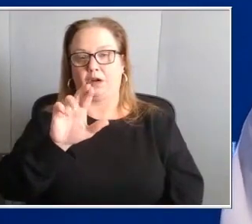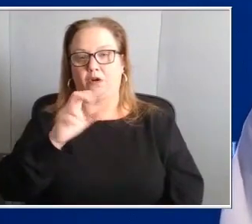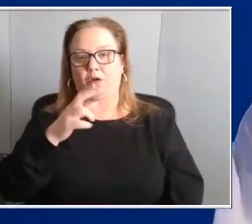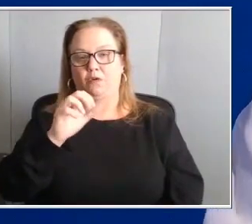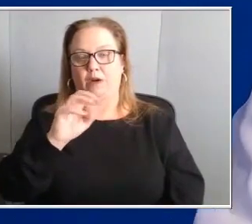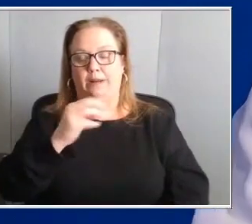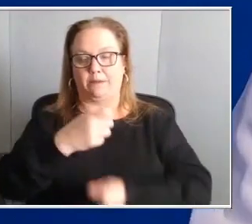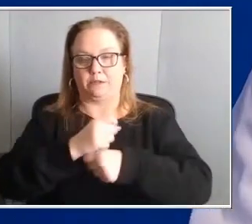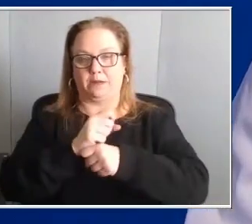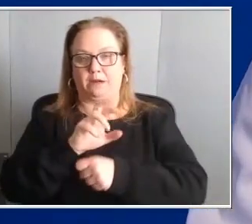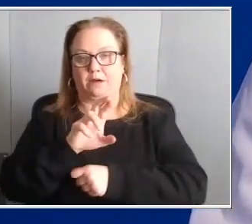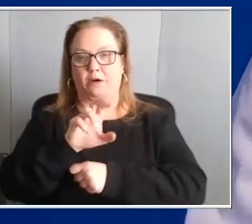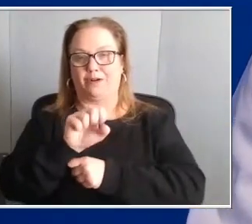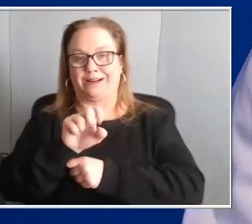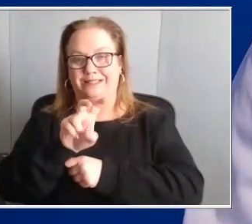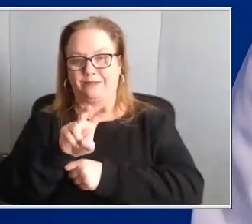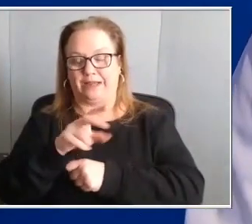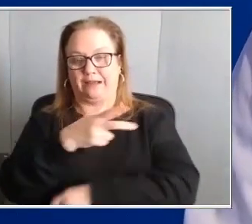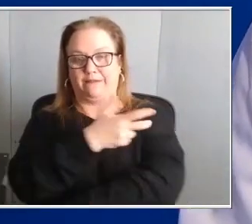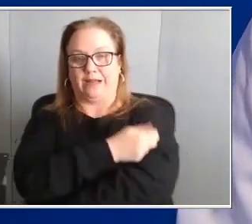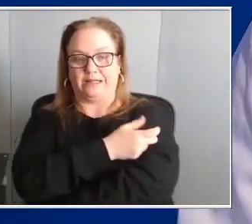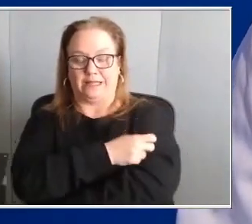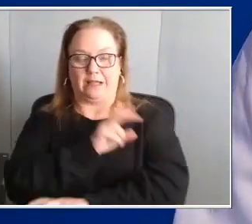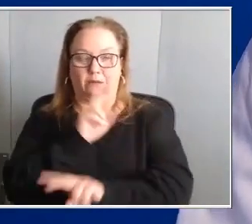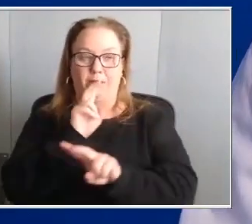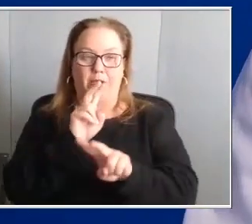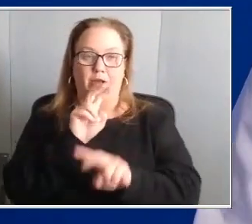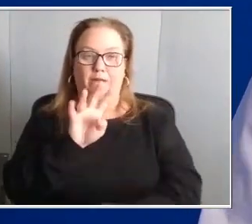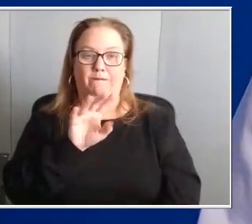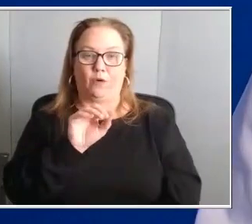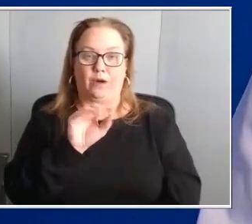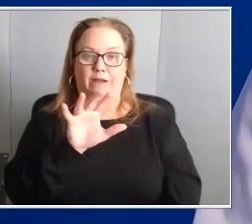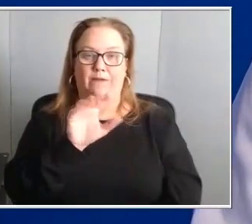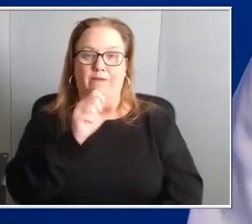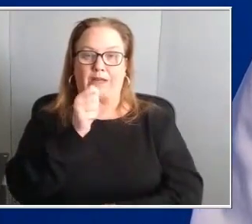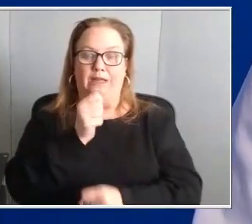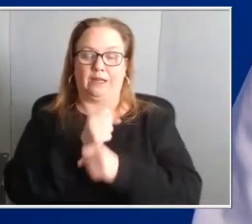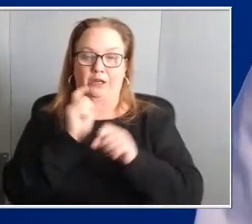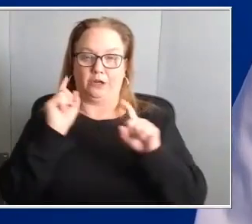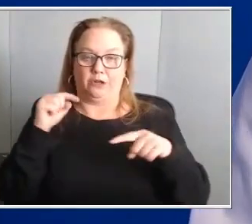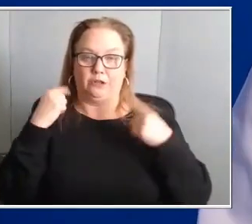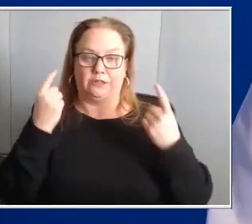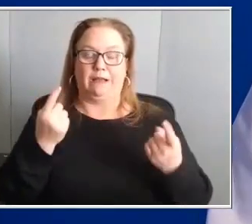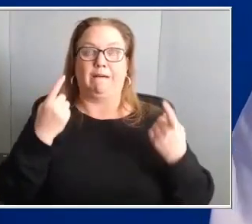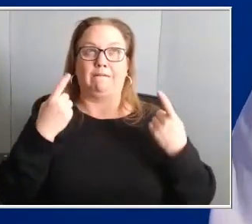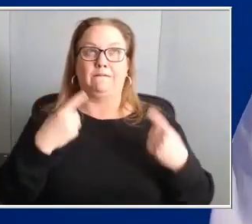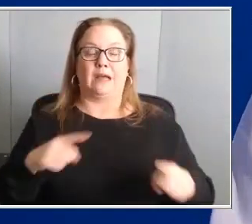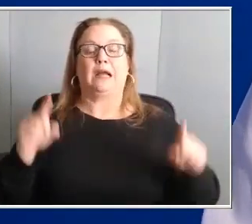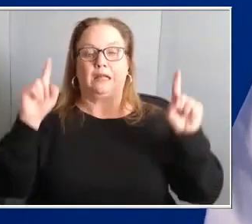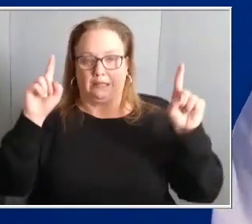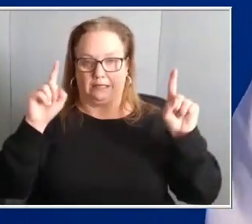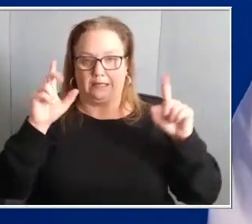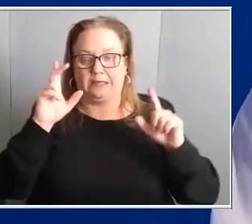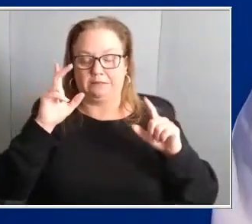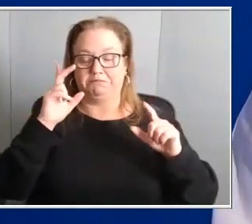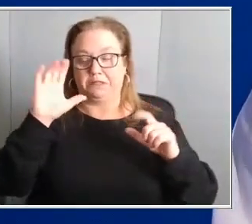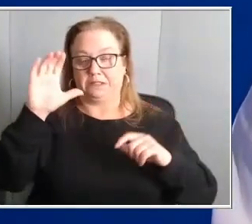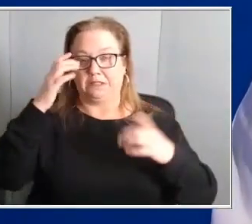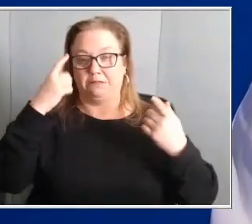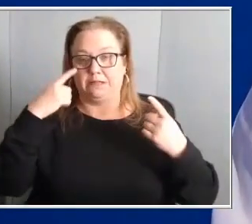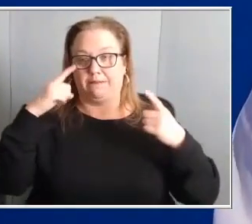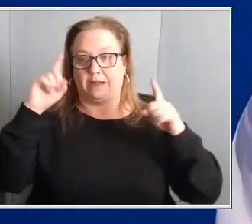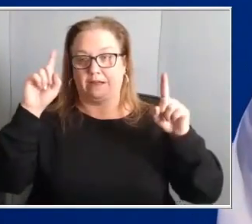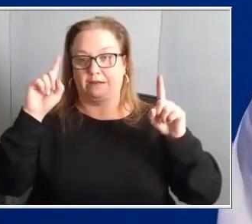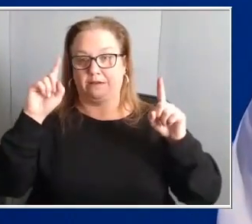RSV vaccine that we've been looking for 40 or 50 years. They've finally been able to do it, and it looks like it is effective. It